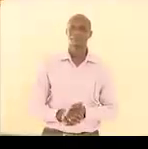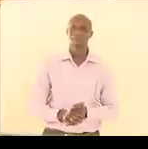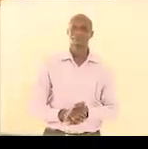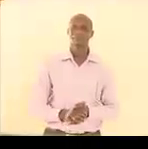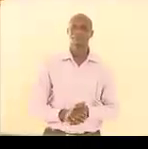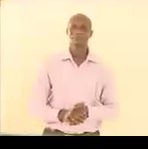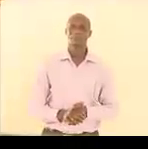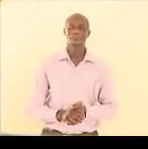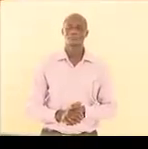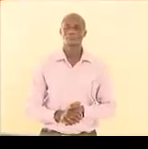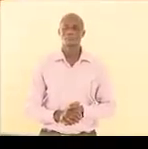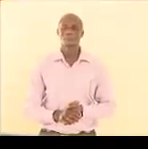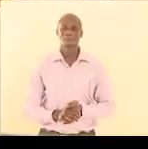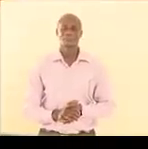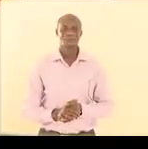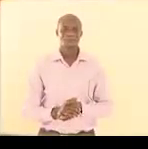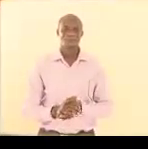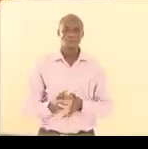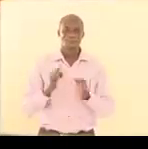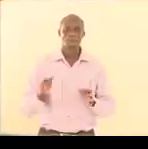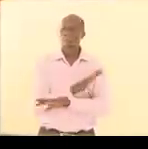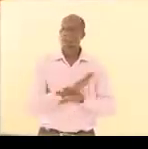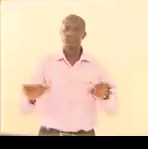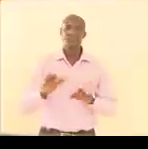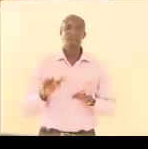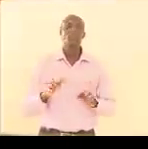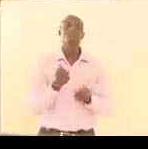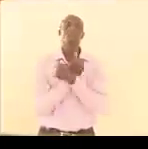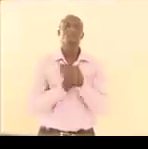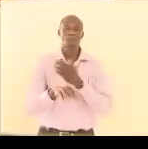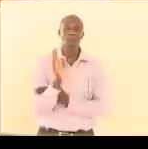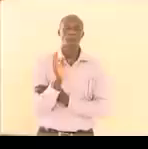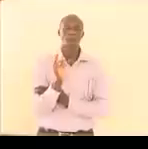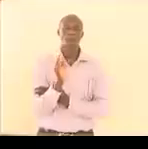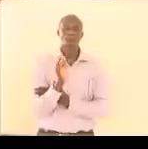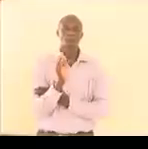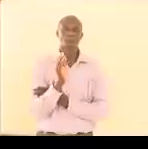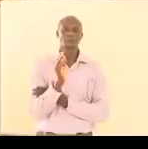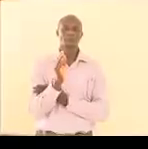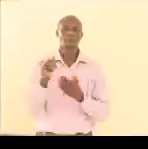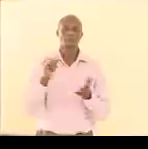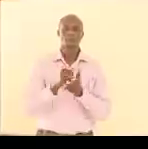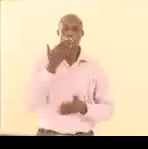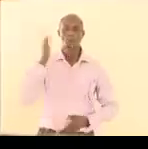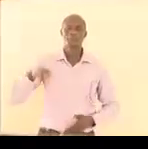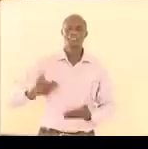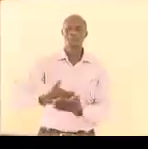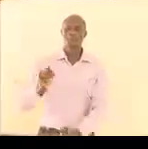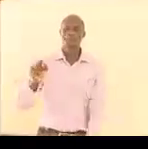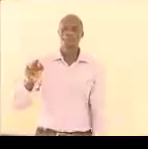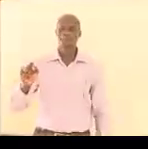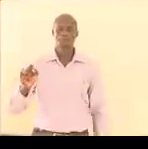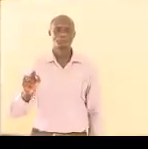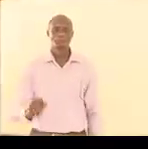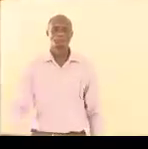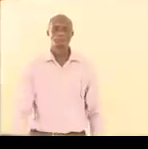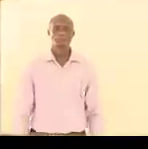now. If we say we don't love God, are we going to applaud that one? And that's bad news, isn't